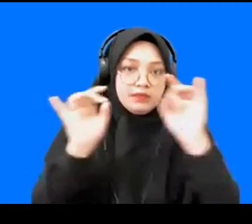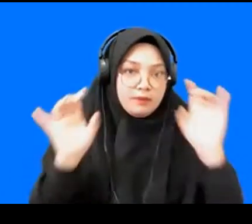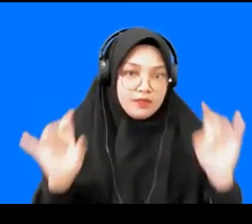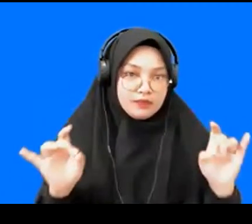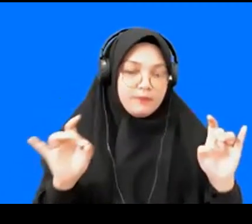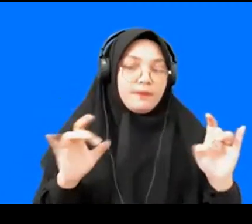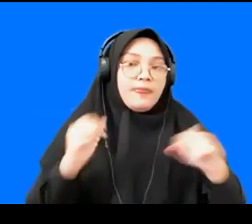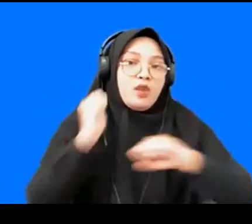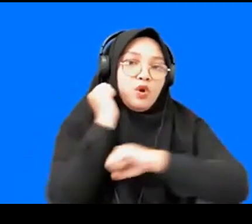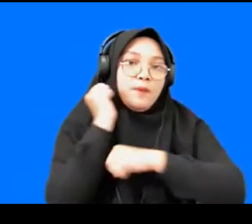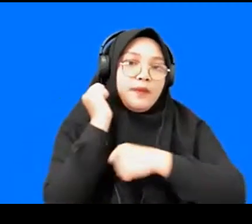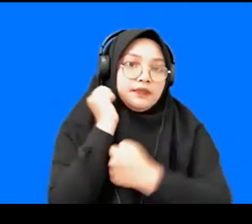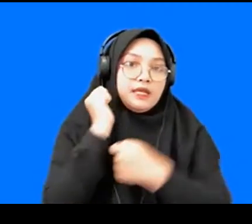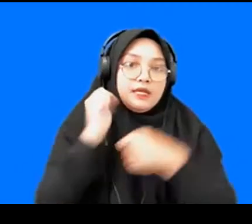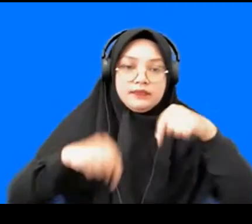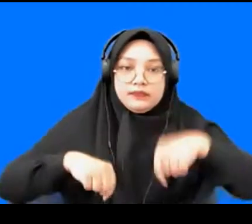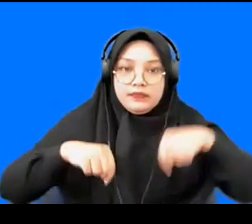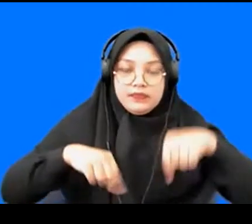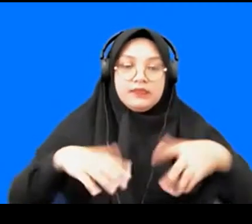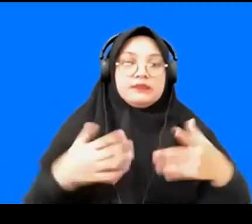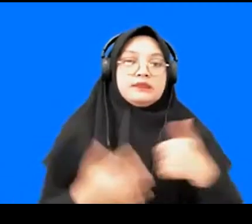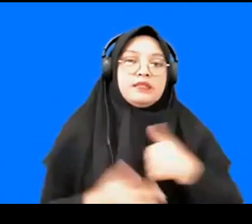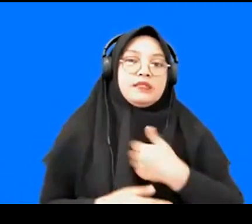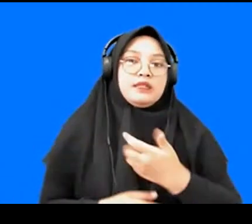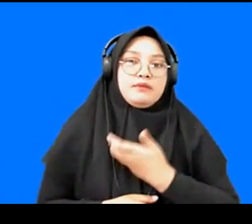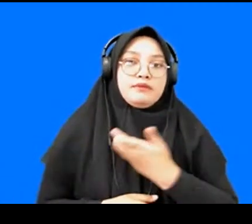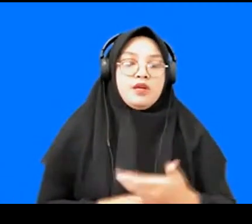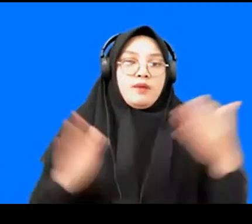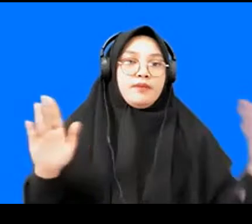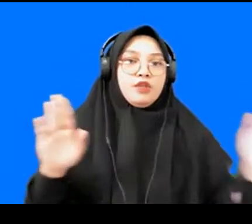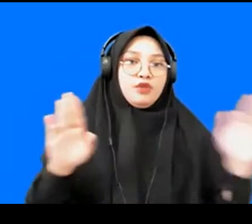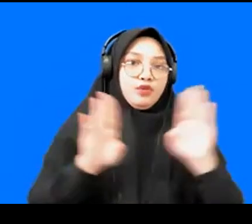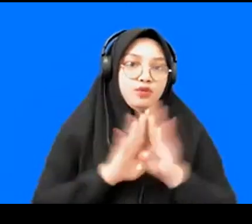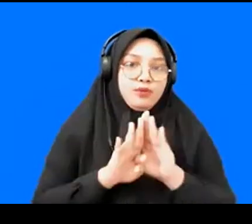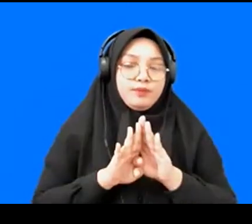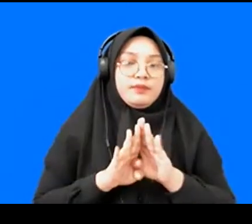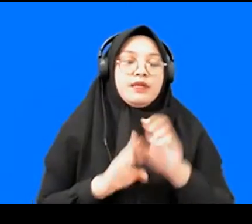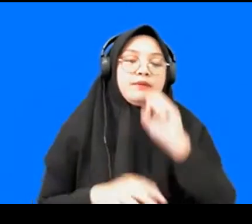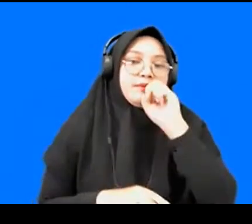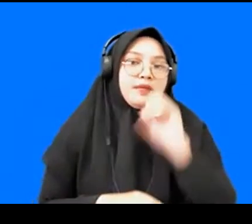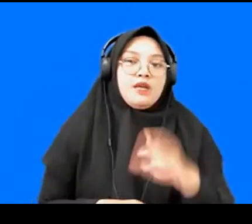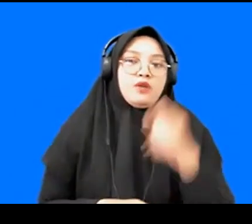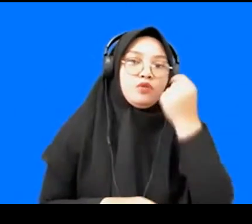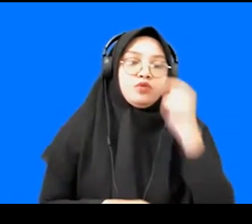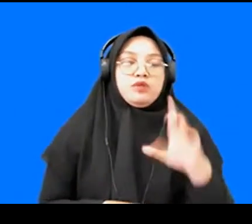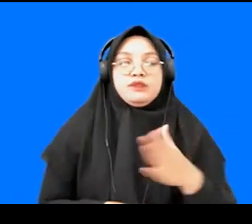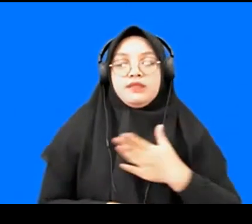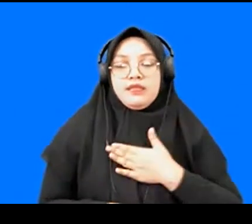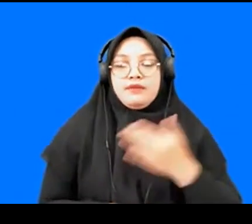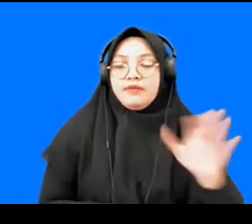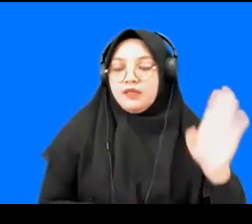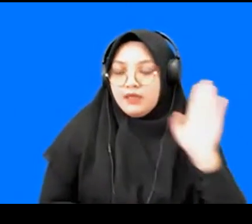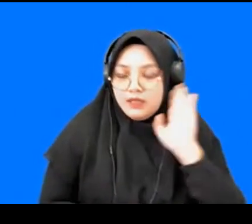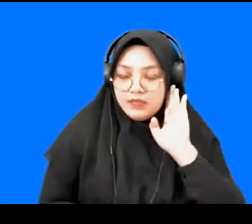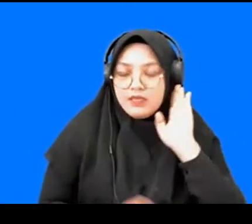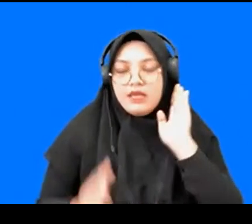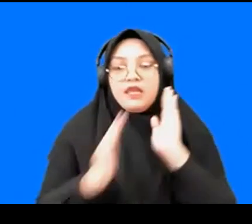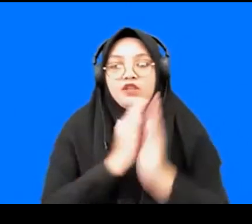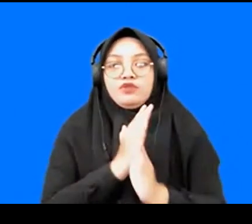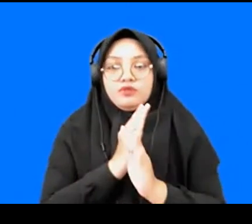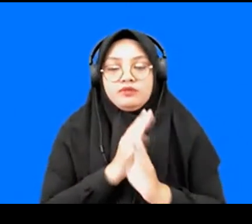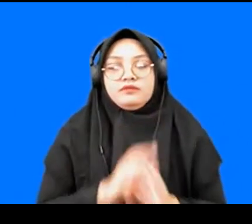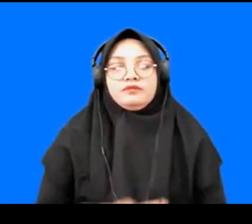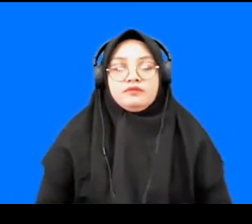to, wrap up by saying that this, for me, listening, I've been really away from the debate on